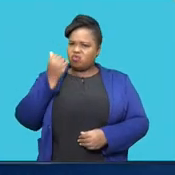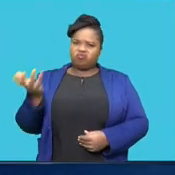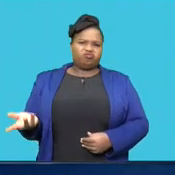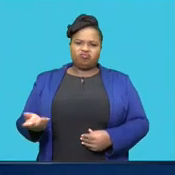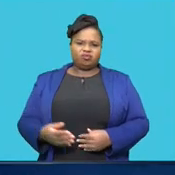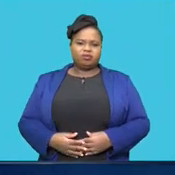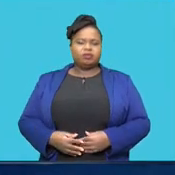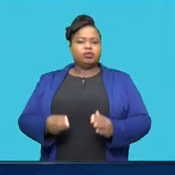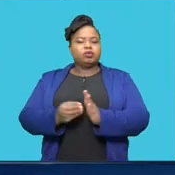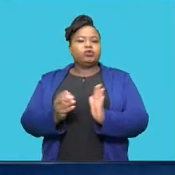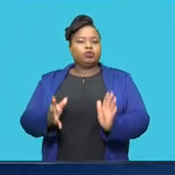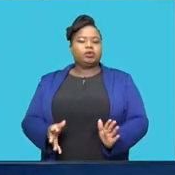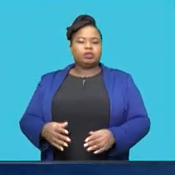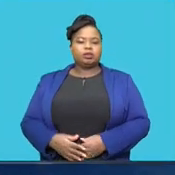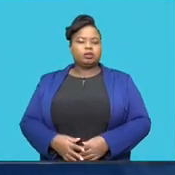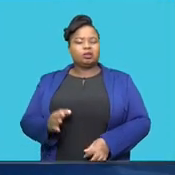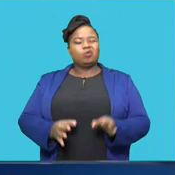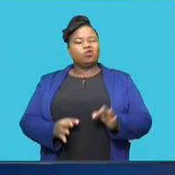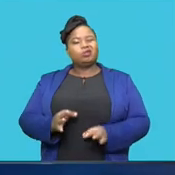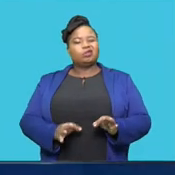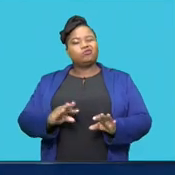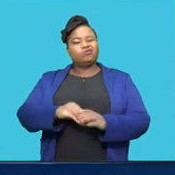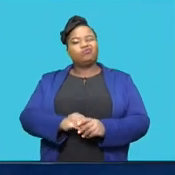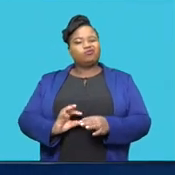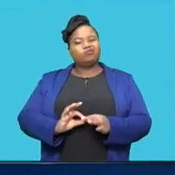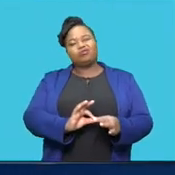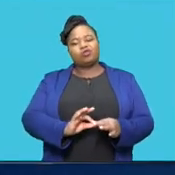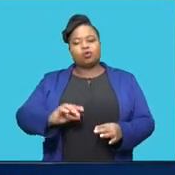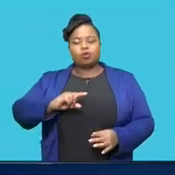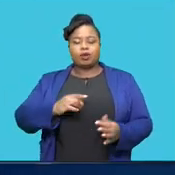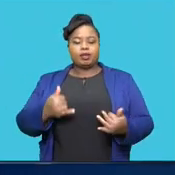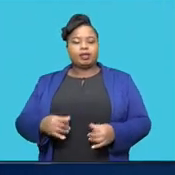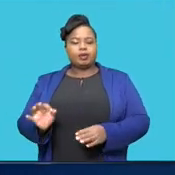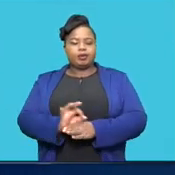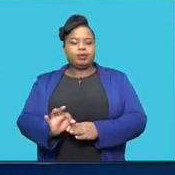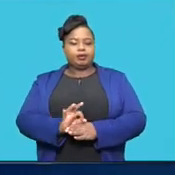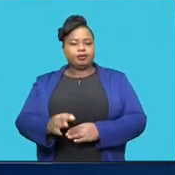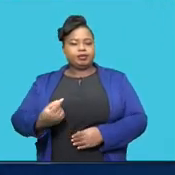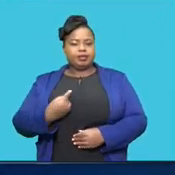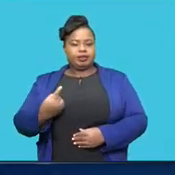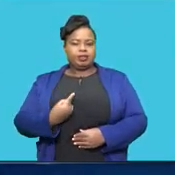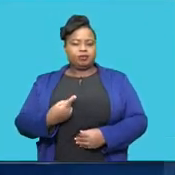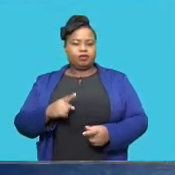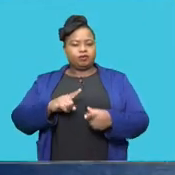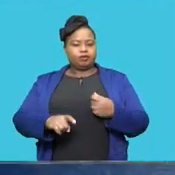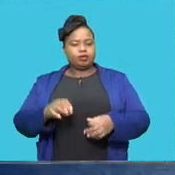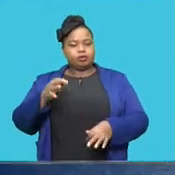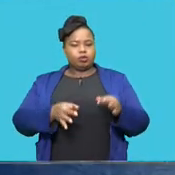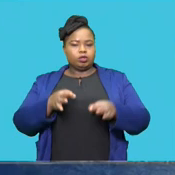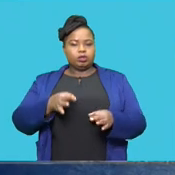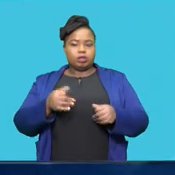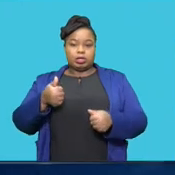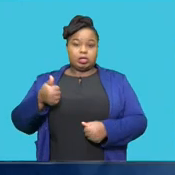So the students were highly politicized because they had managed to organize themselves out of the political big